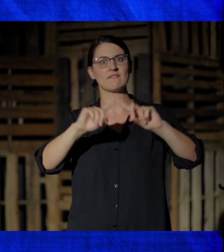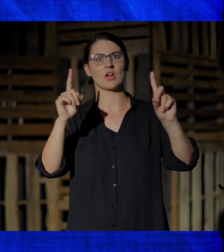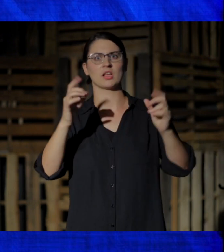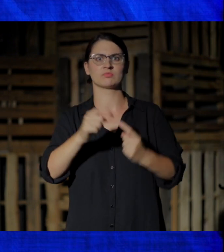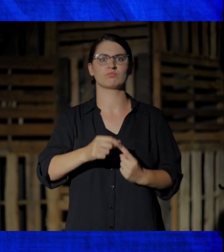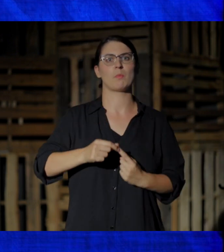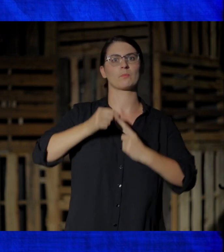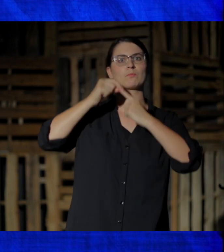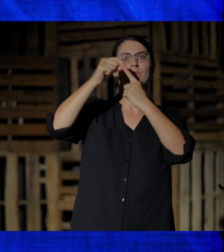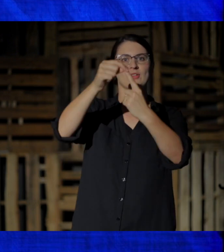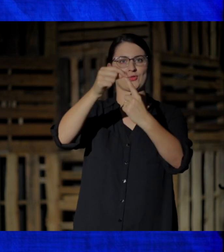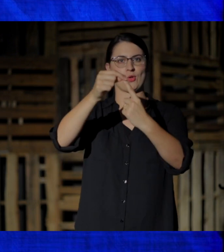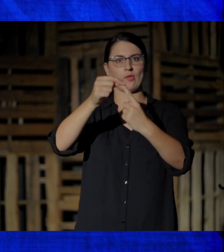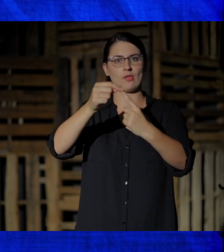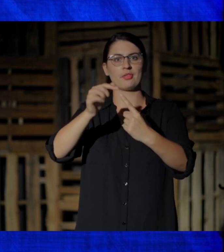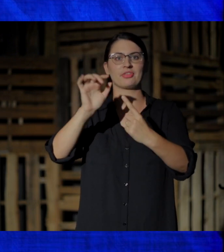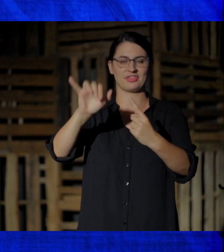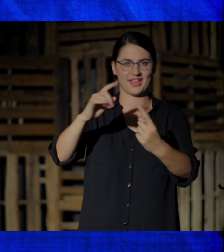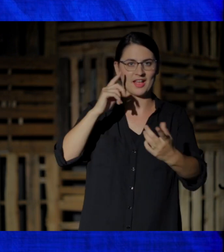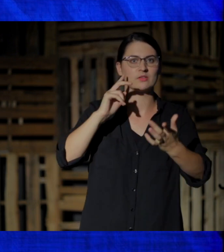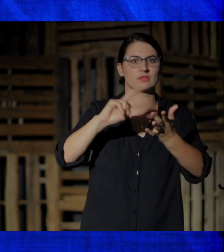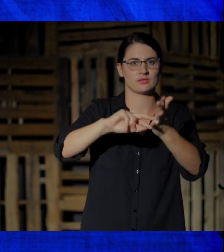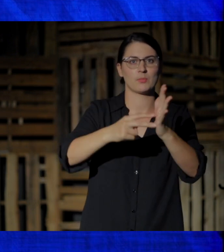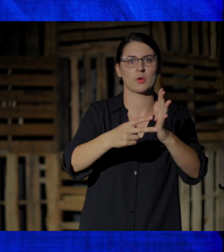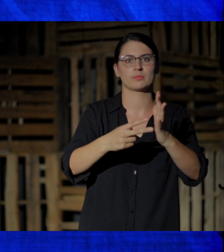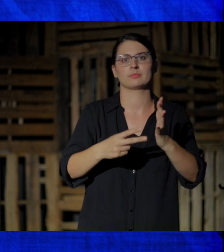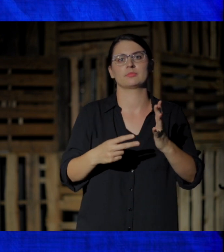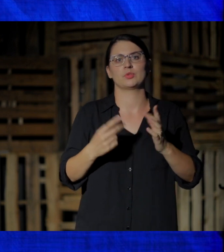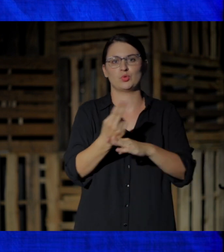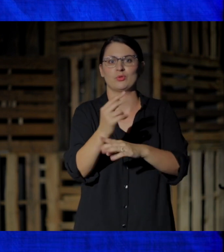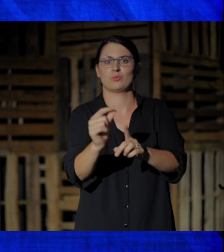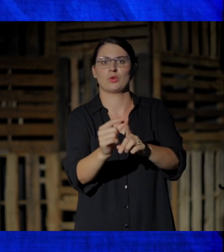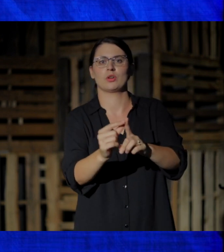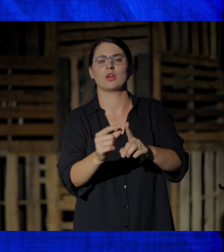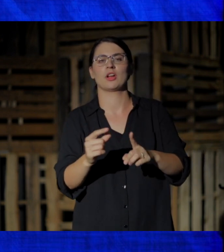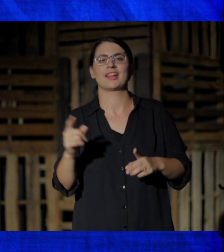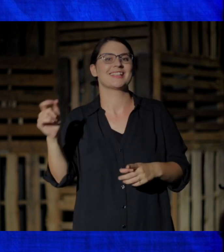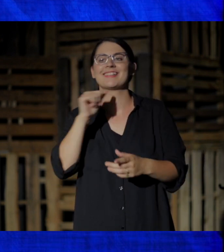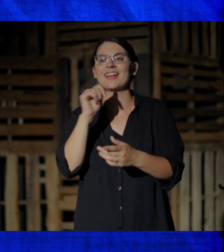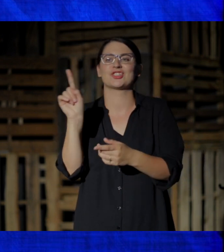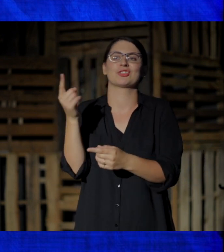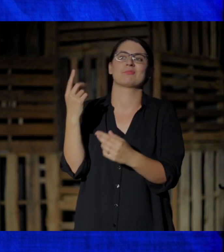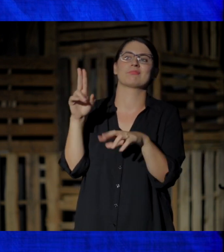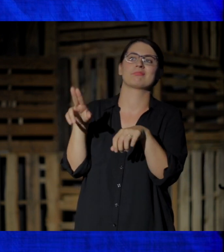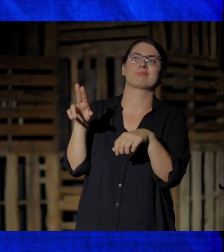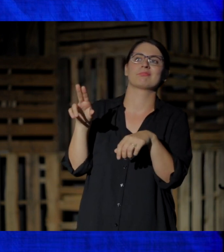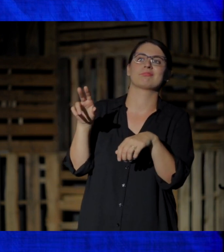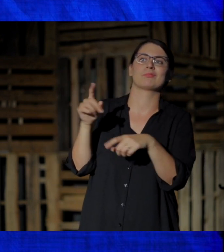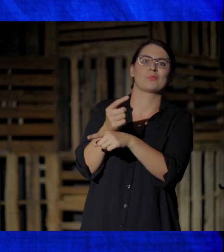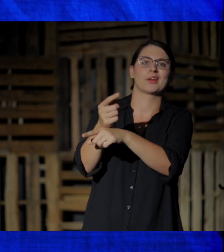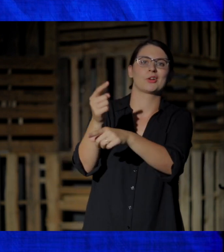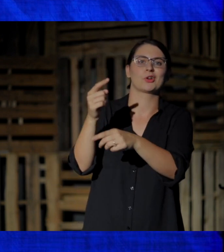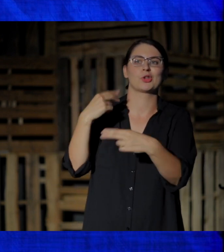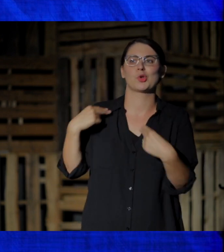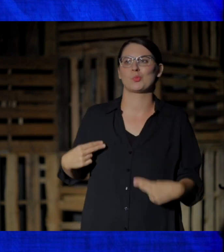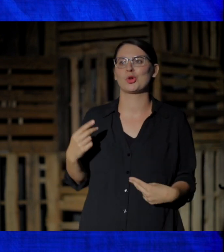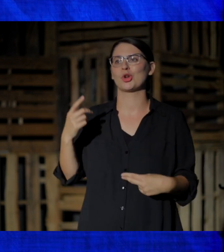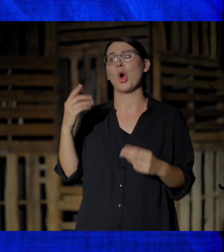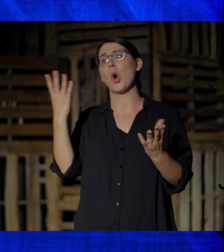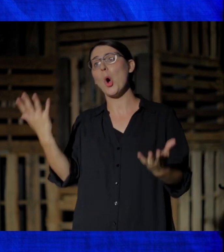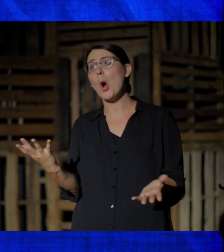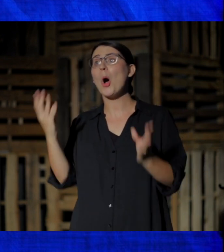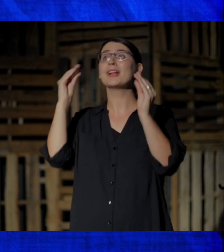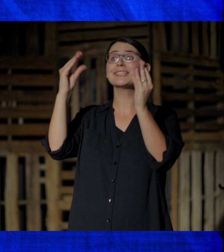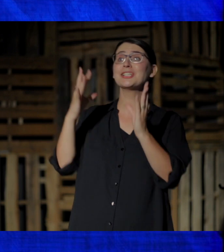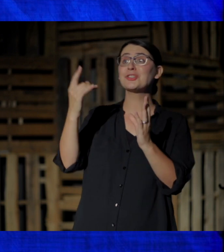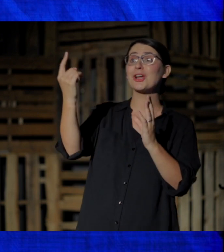not just human. He is the God-man. The return of Christ is not a return of a teacher or a philosopher or a political